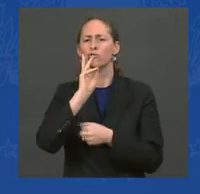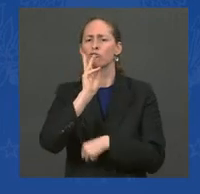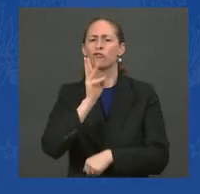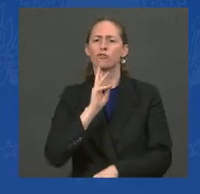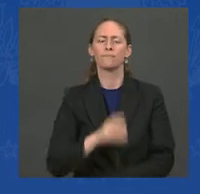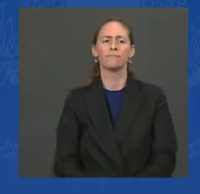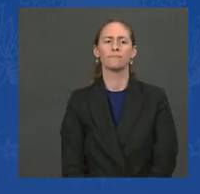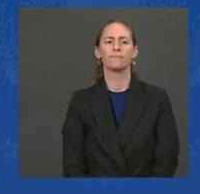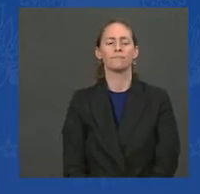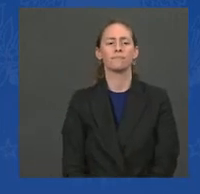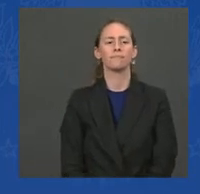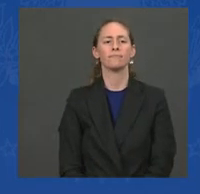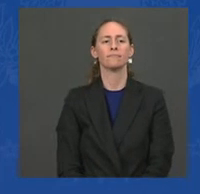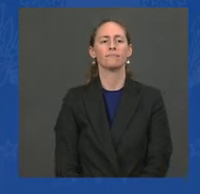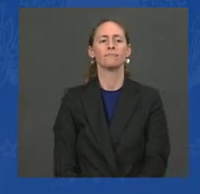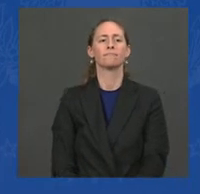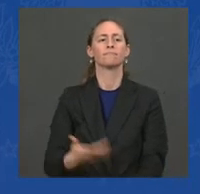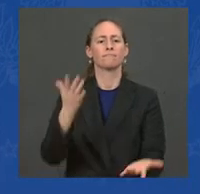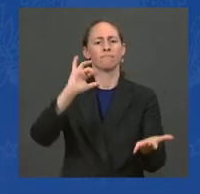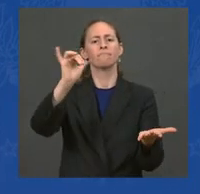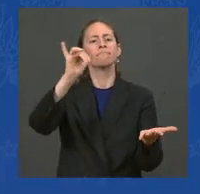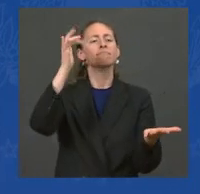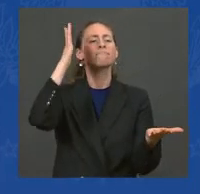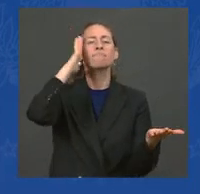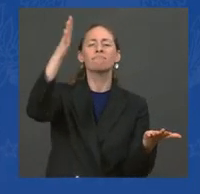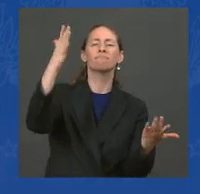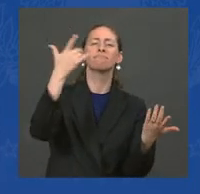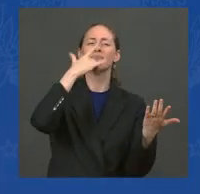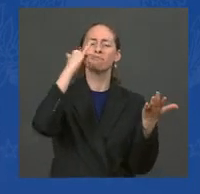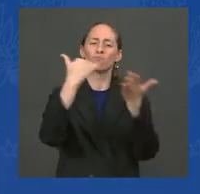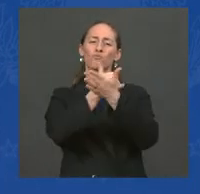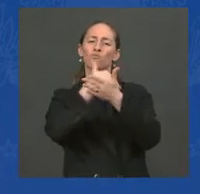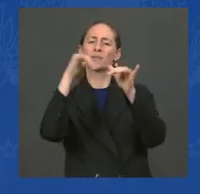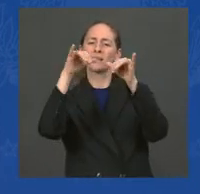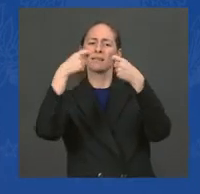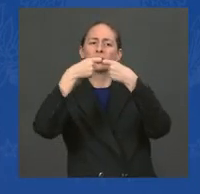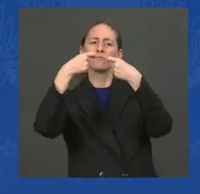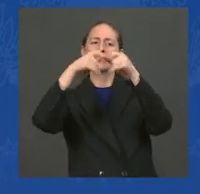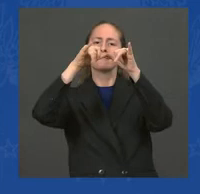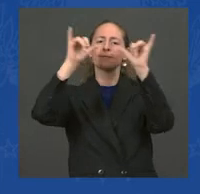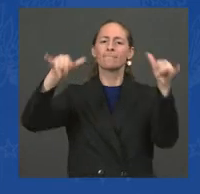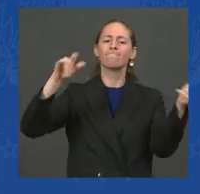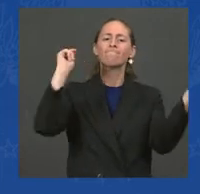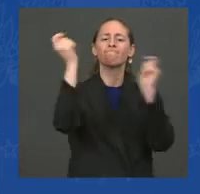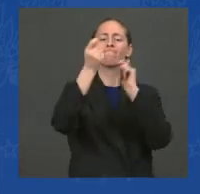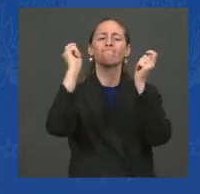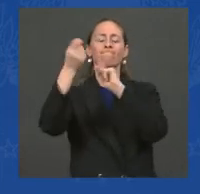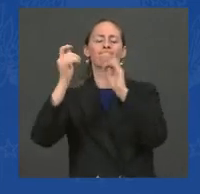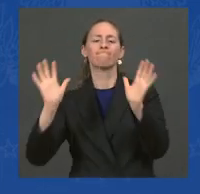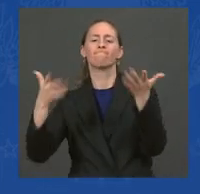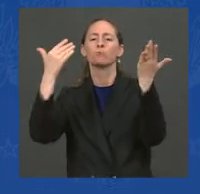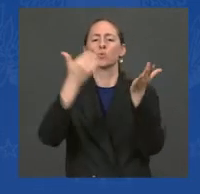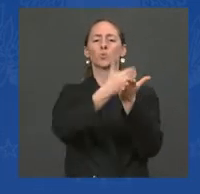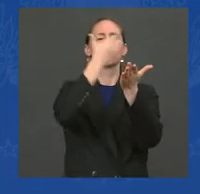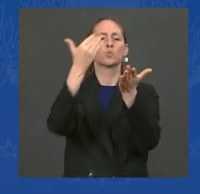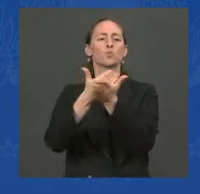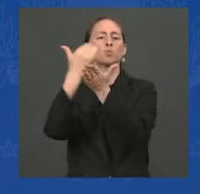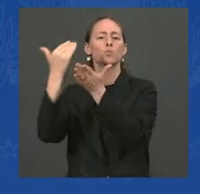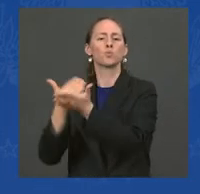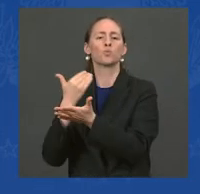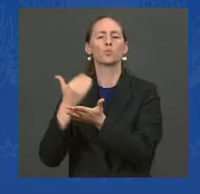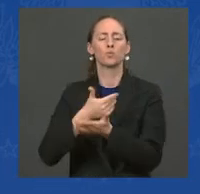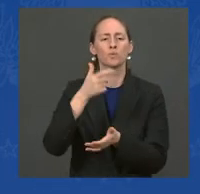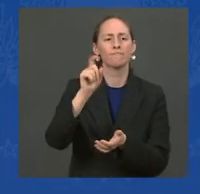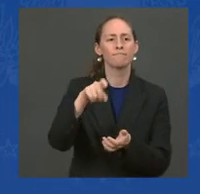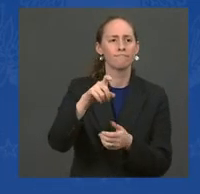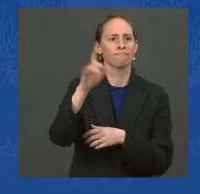energy grid that can withstand storms and carry renewable energy across America. Make high-speed internet affordable and available